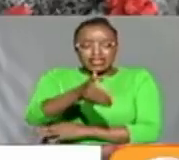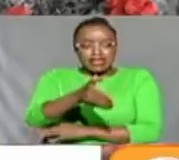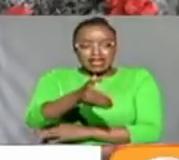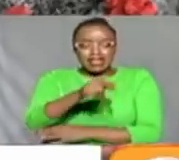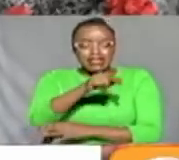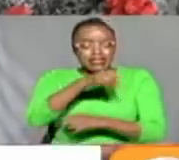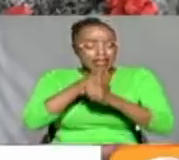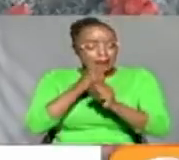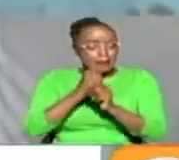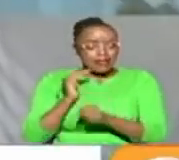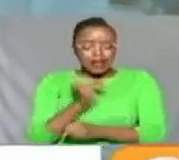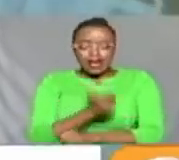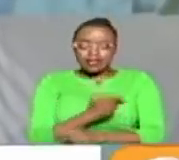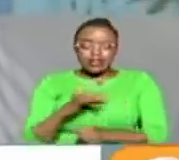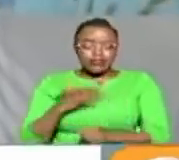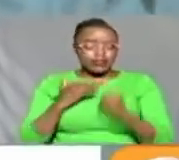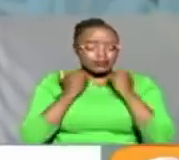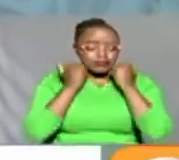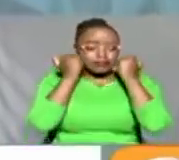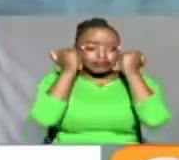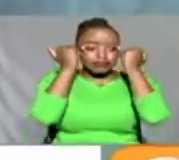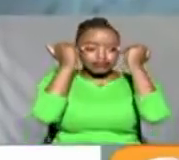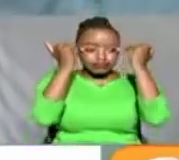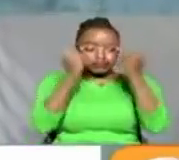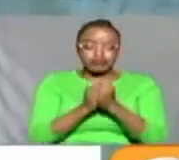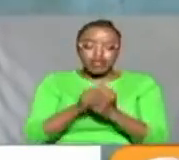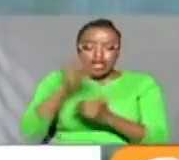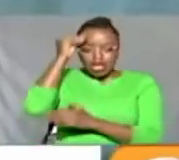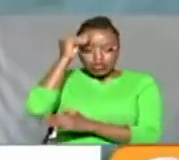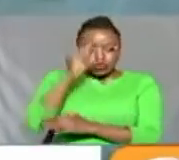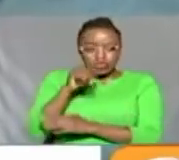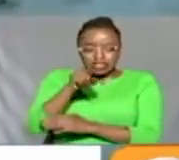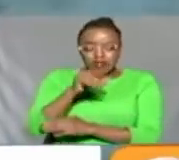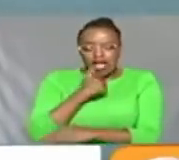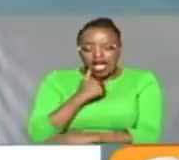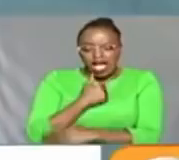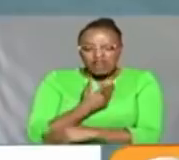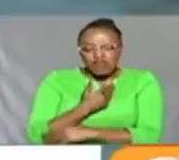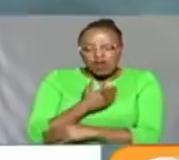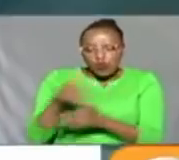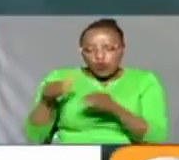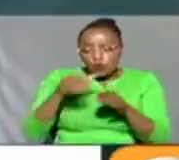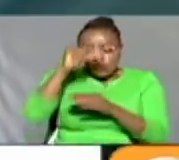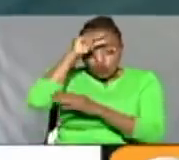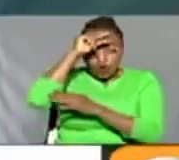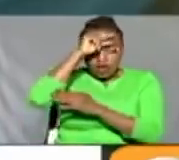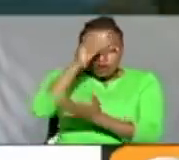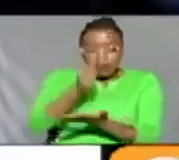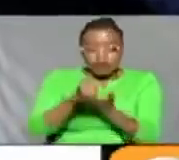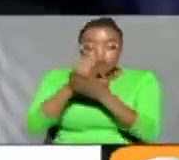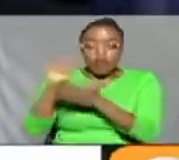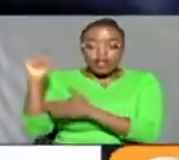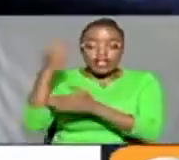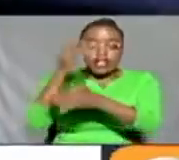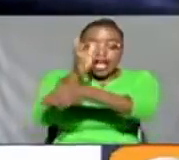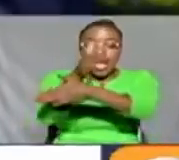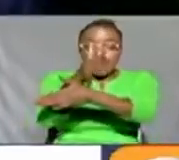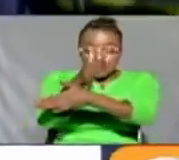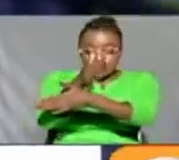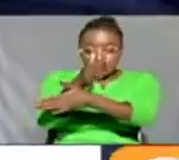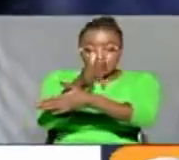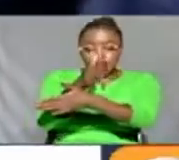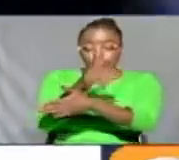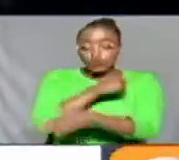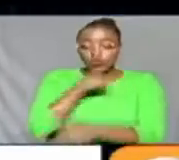It's draining and it's painful. The students' pleas may, however, yield very little by way of government intervention, with Kenya's ambassador to China, Sara